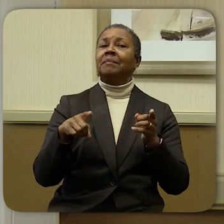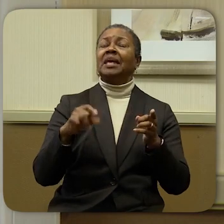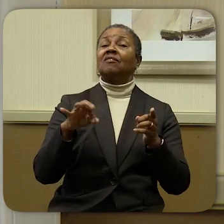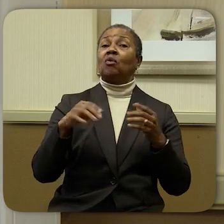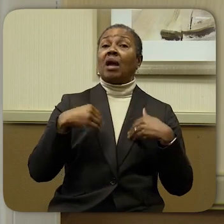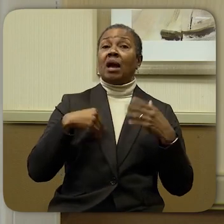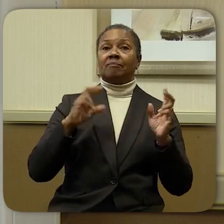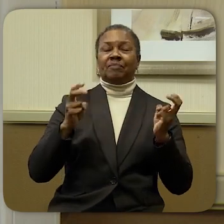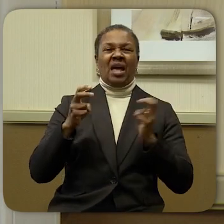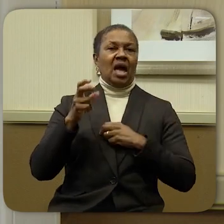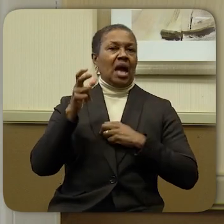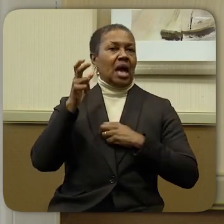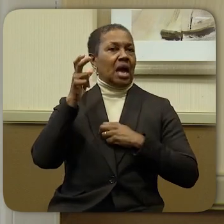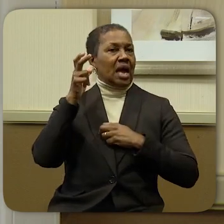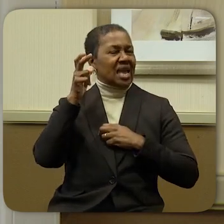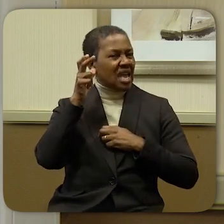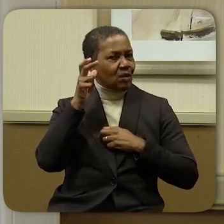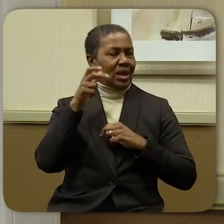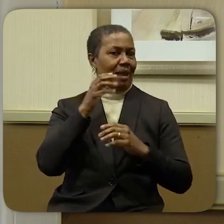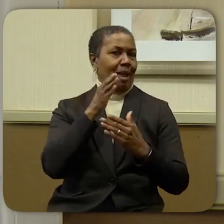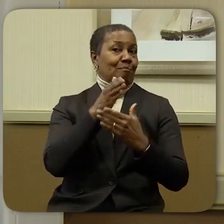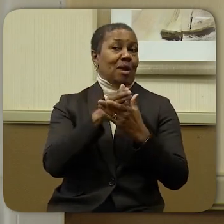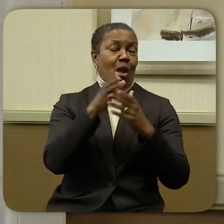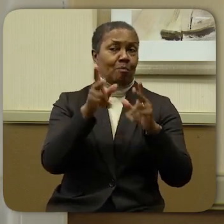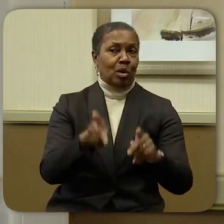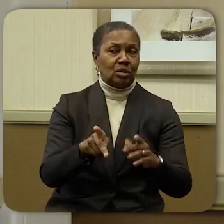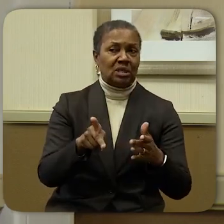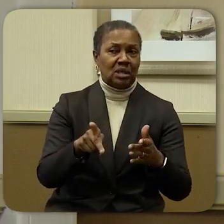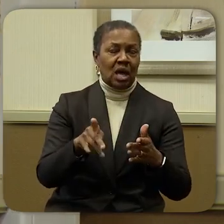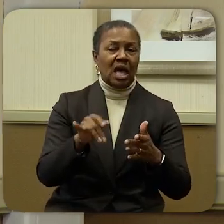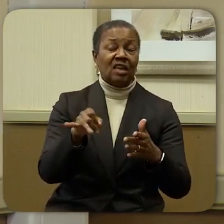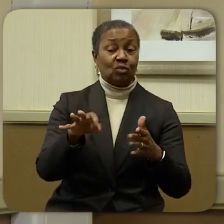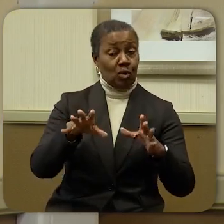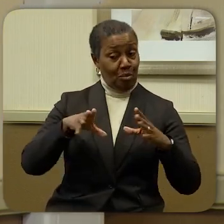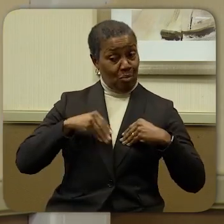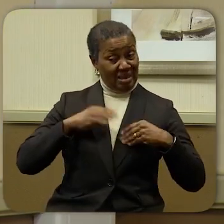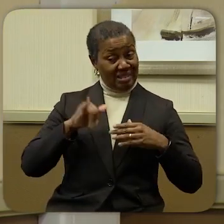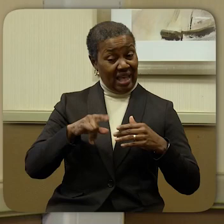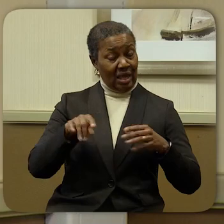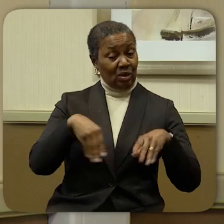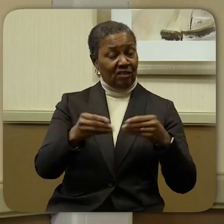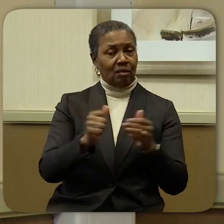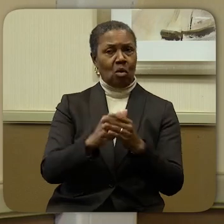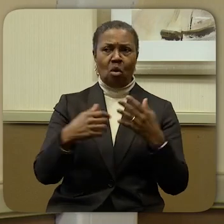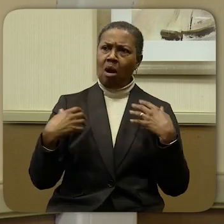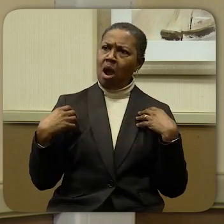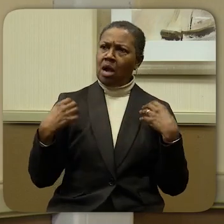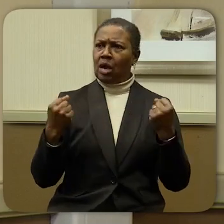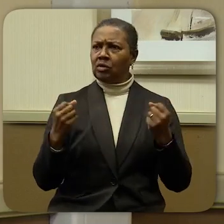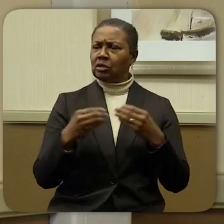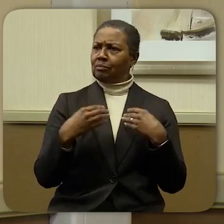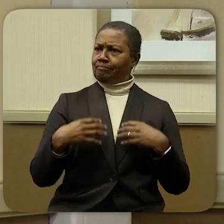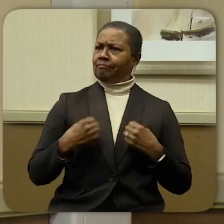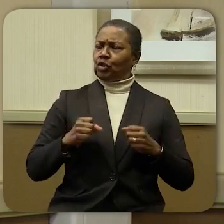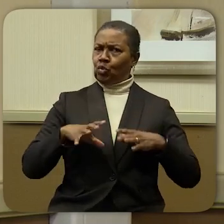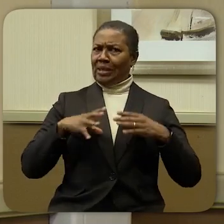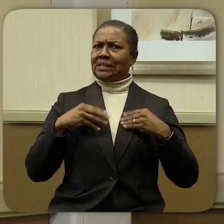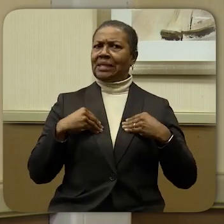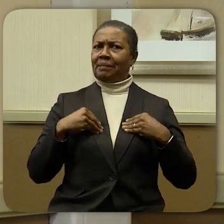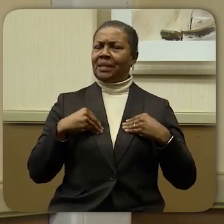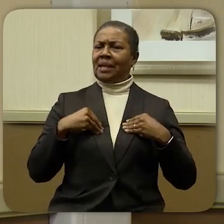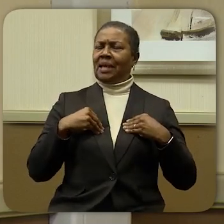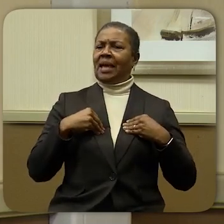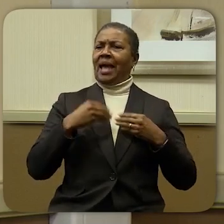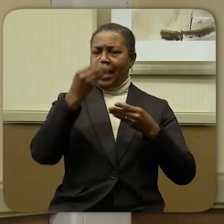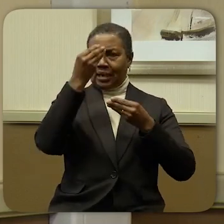impaired person, and where they're hopefully they can embrace that, and maybe that will give them, more courage and confidence to accept and confide